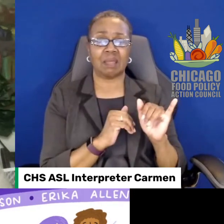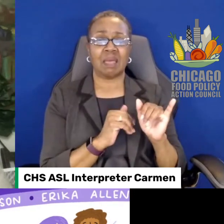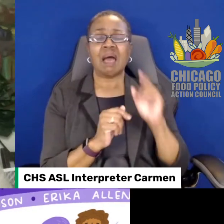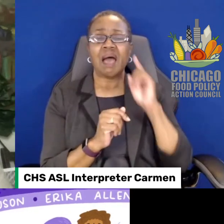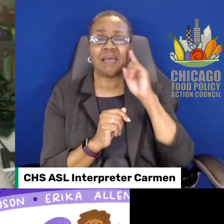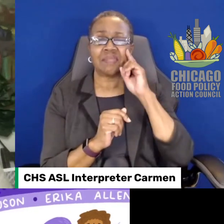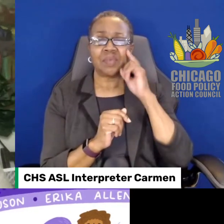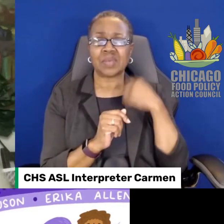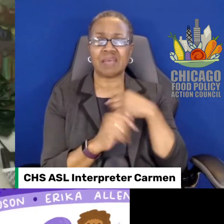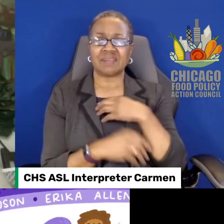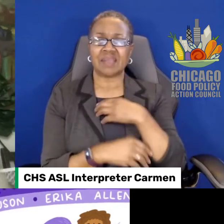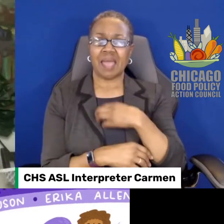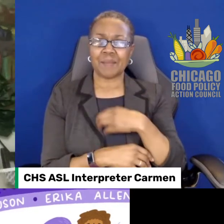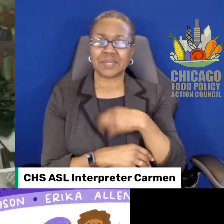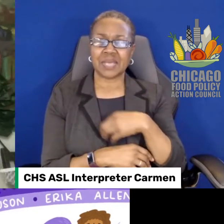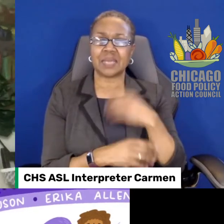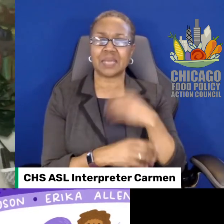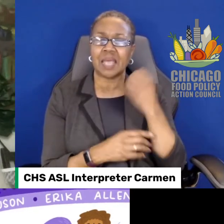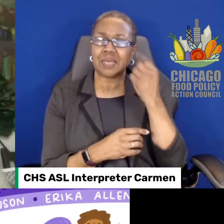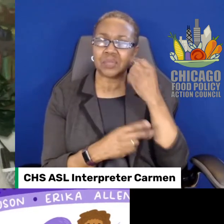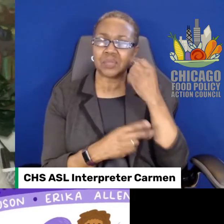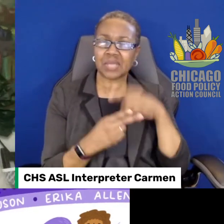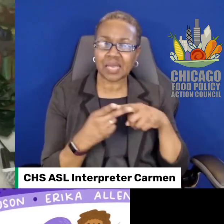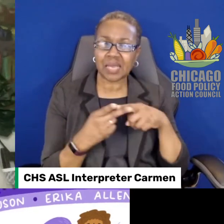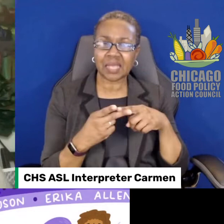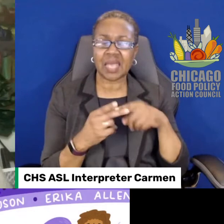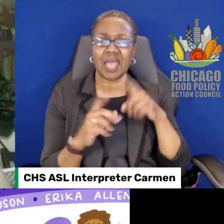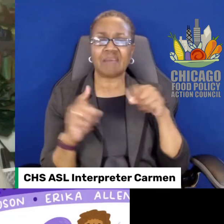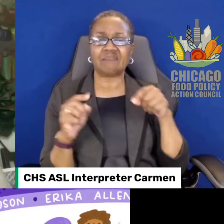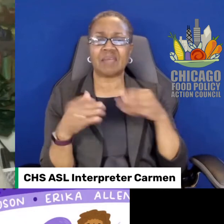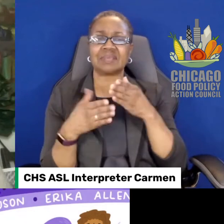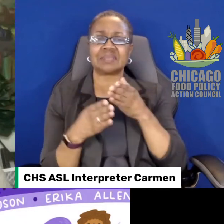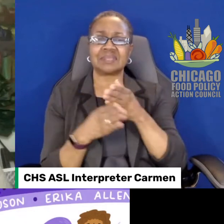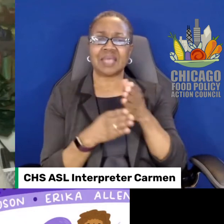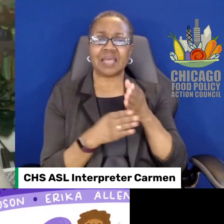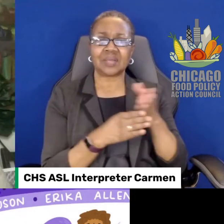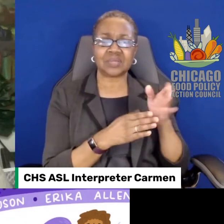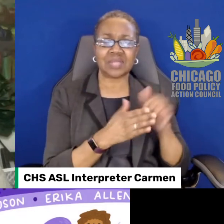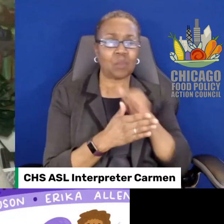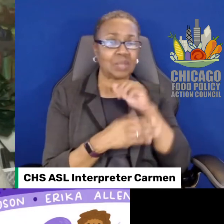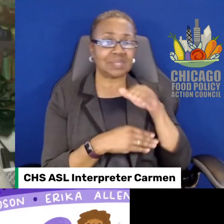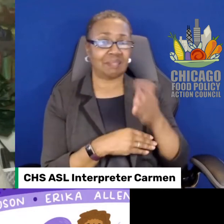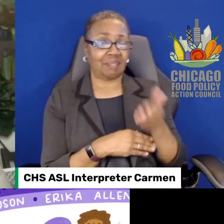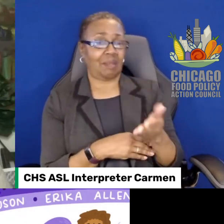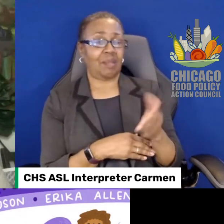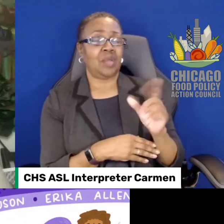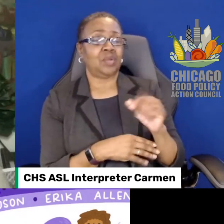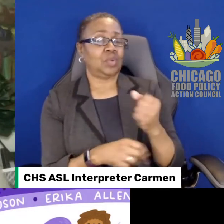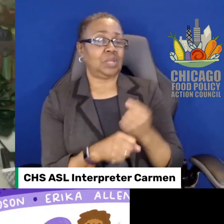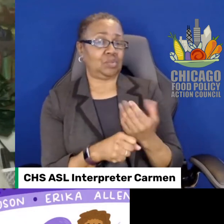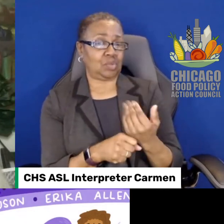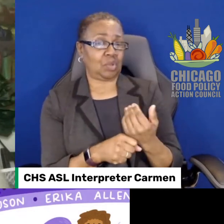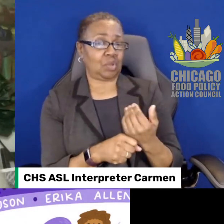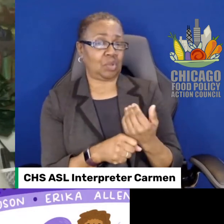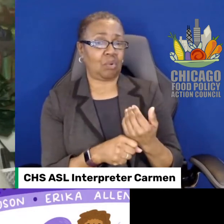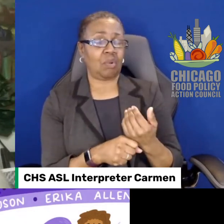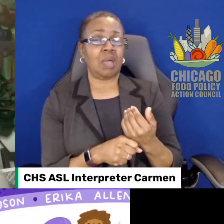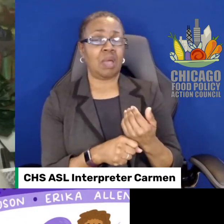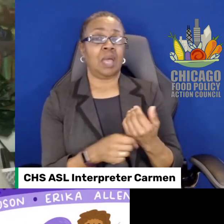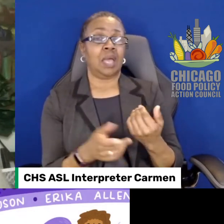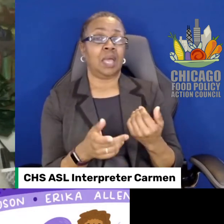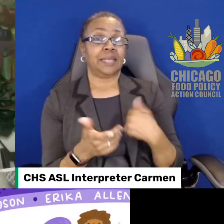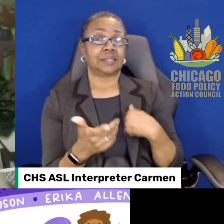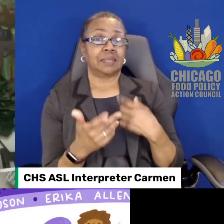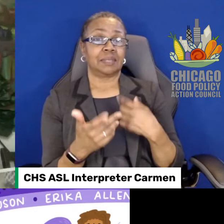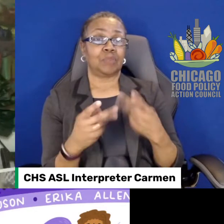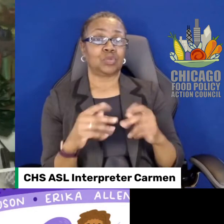understanding across sectors at this point that wasn't there 20 years ago. And as a grower, as somebody who's got calluses